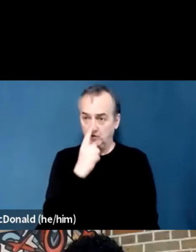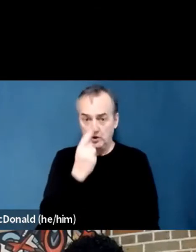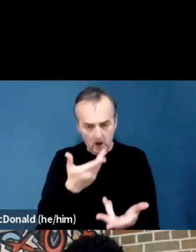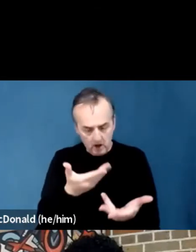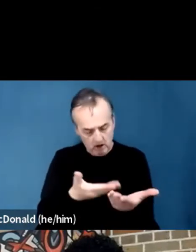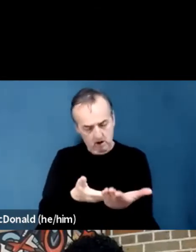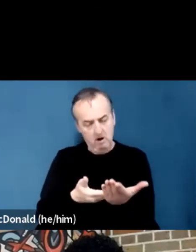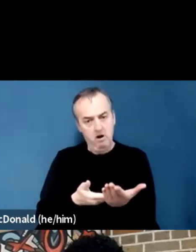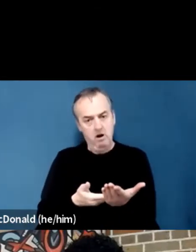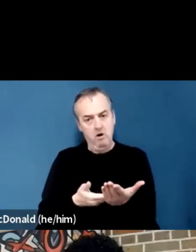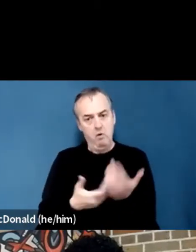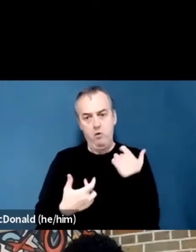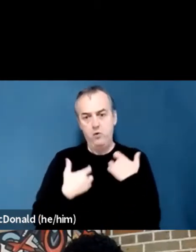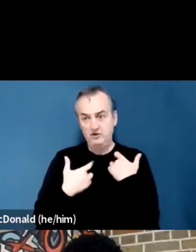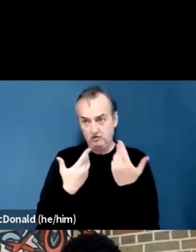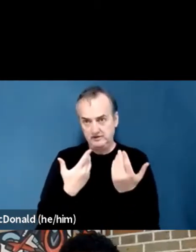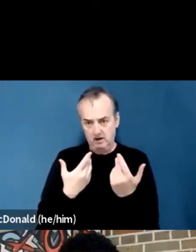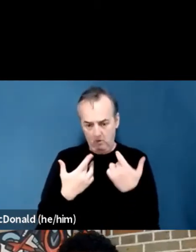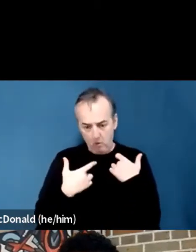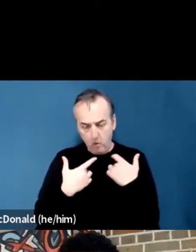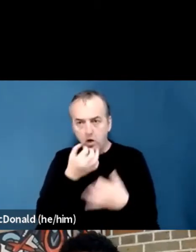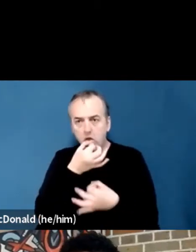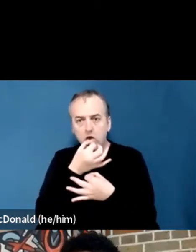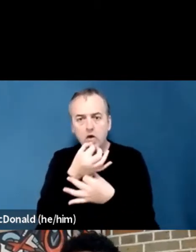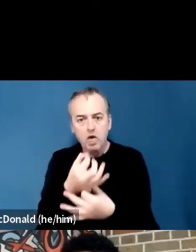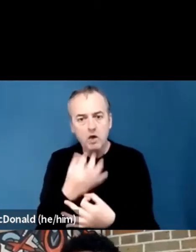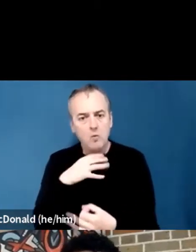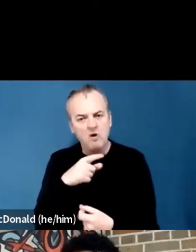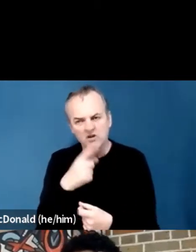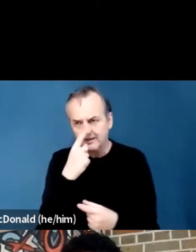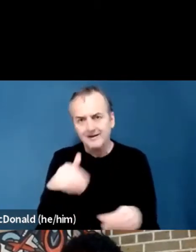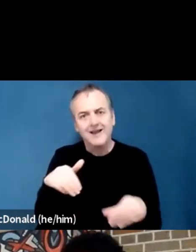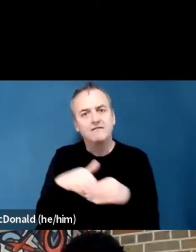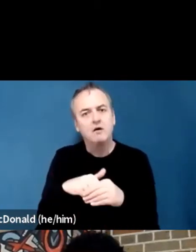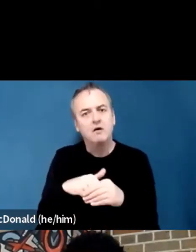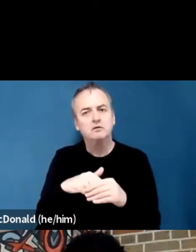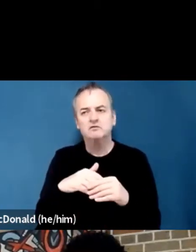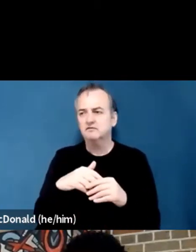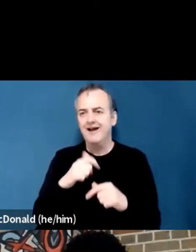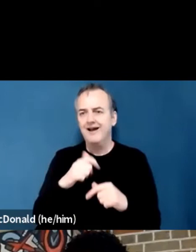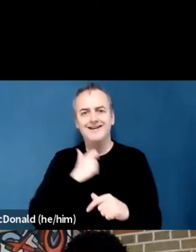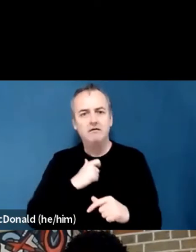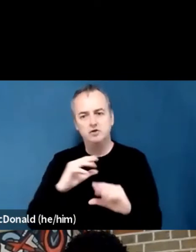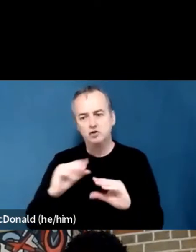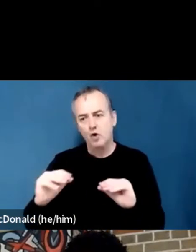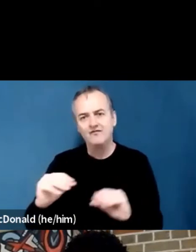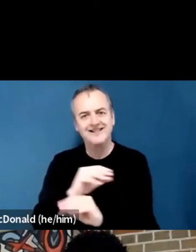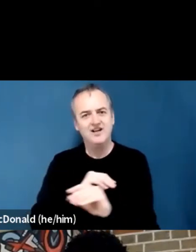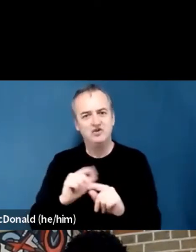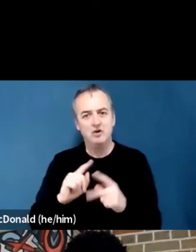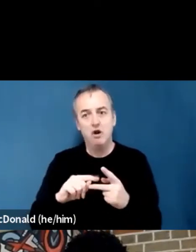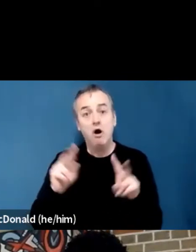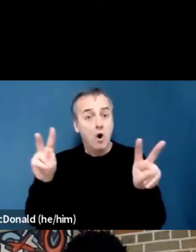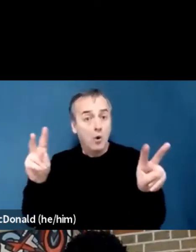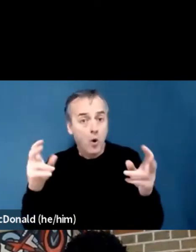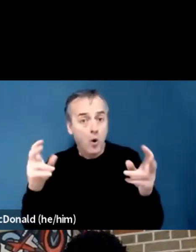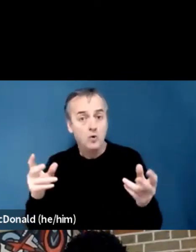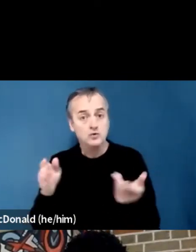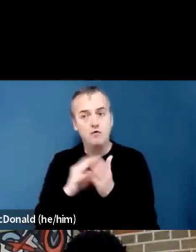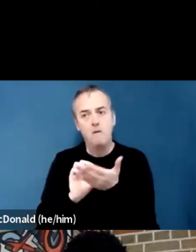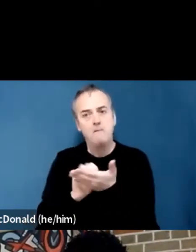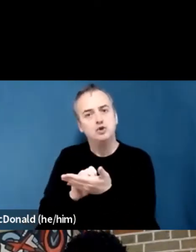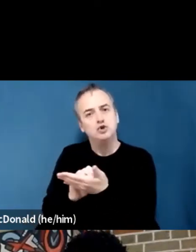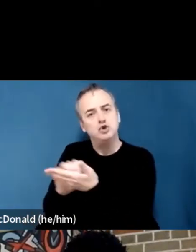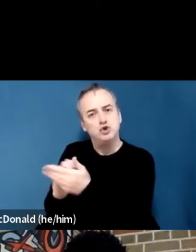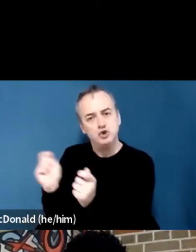way that's just really exciting on the page, or include bits of dialogue or quotes from journalists or